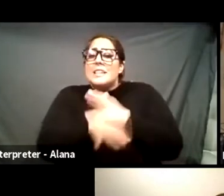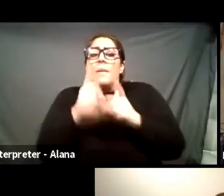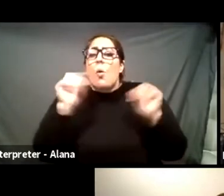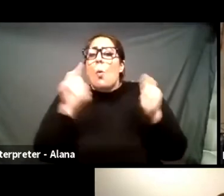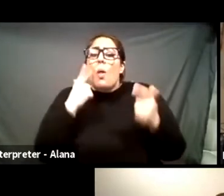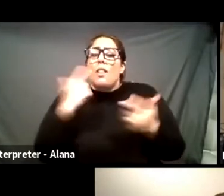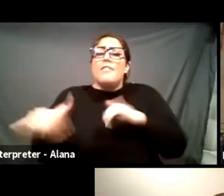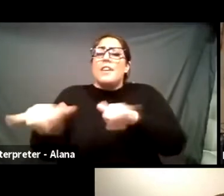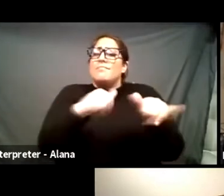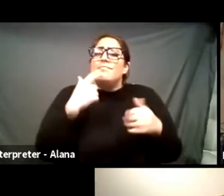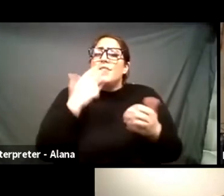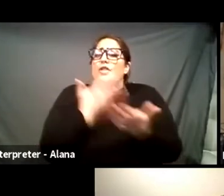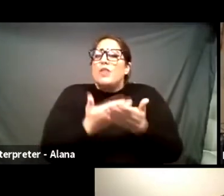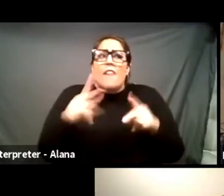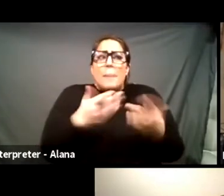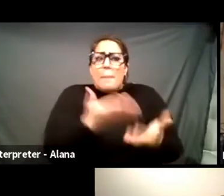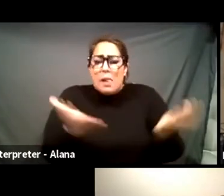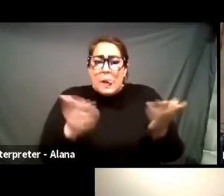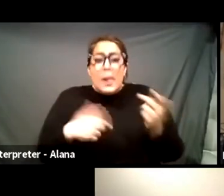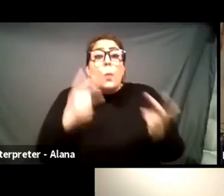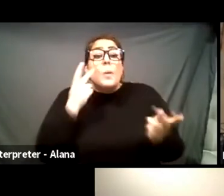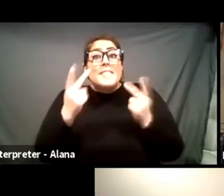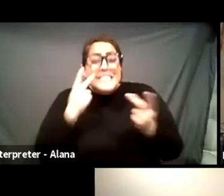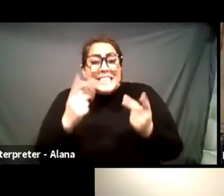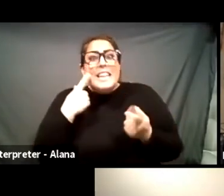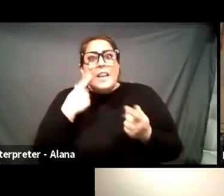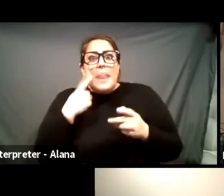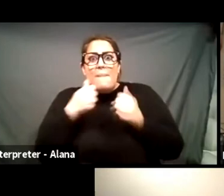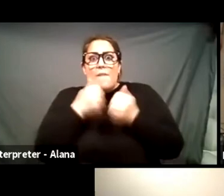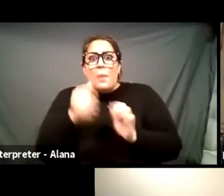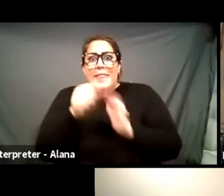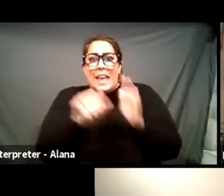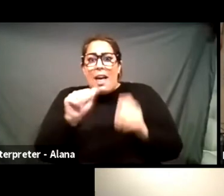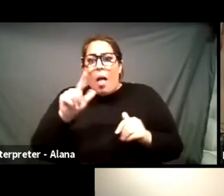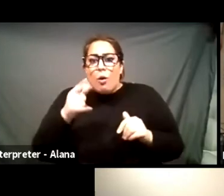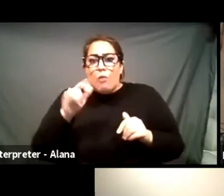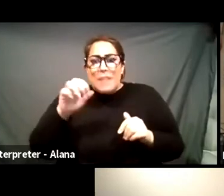racial algorithms reflecting implicit biases already within the real world.